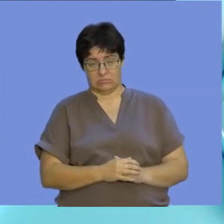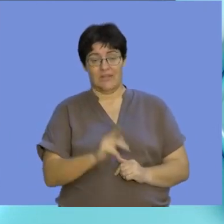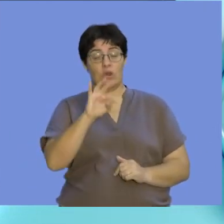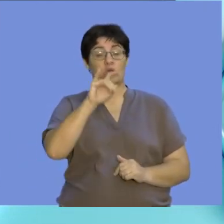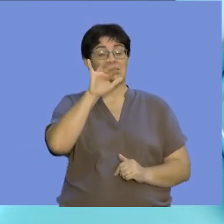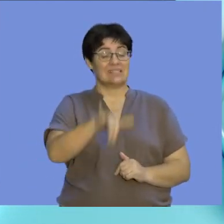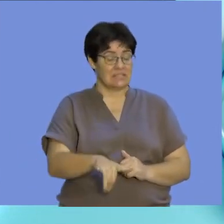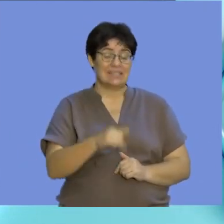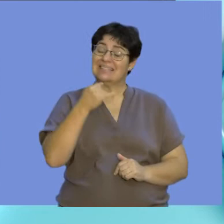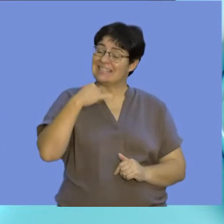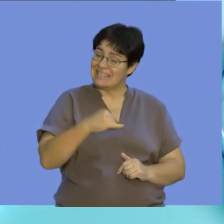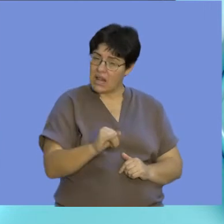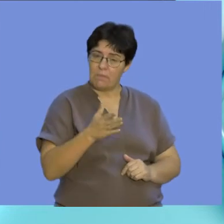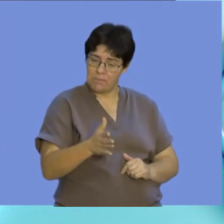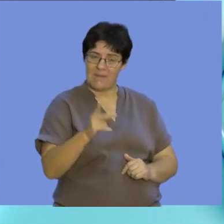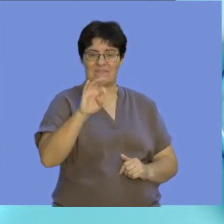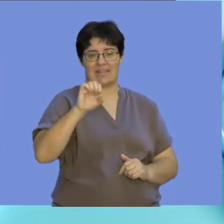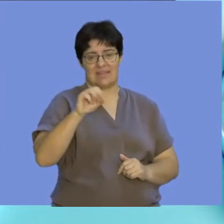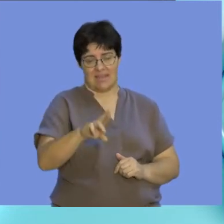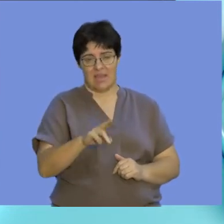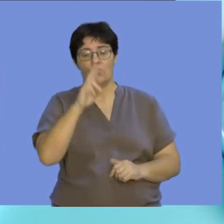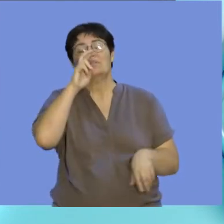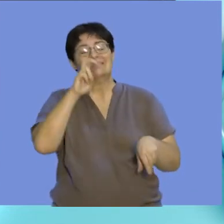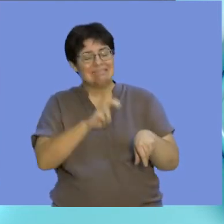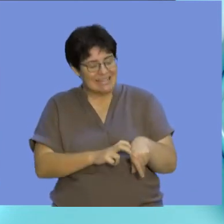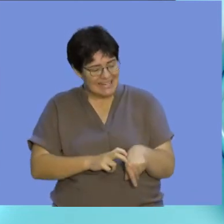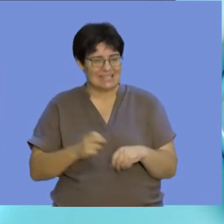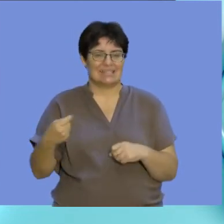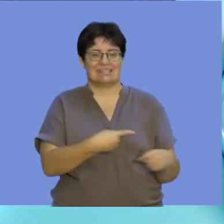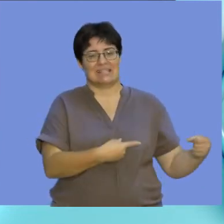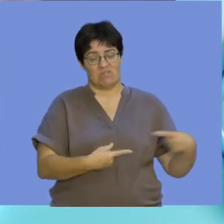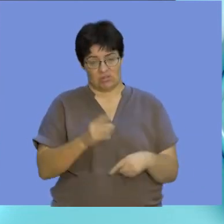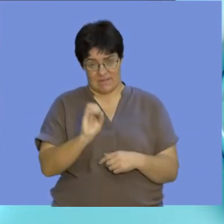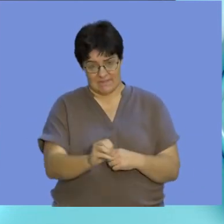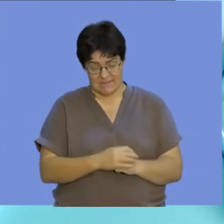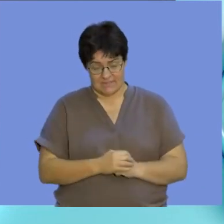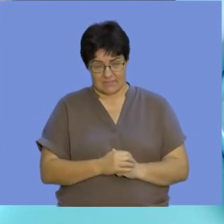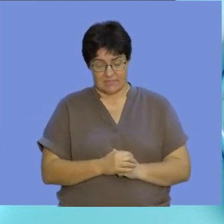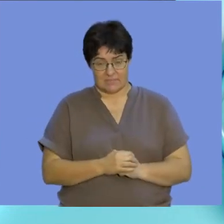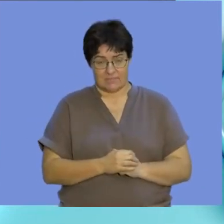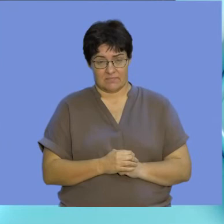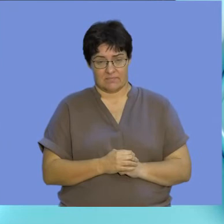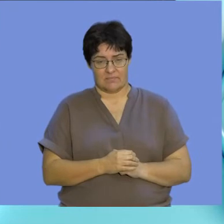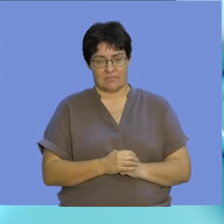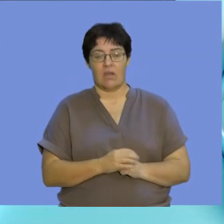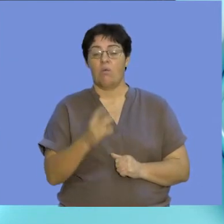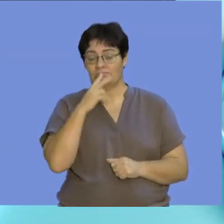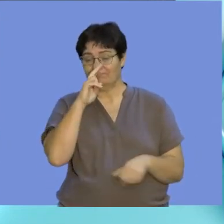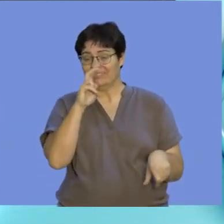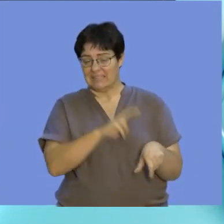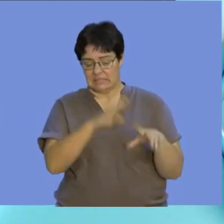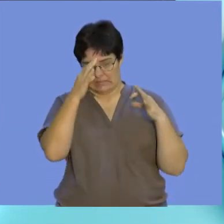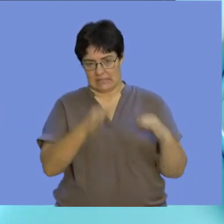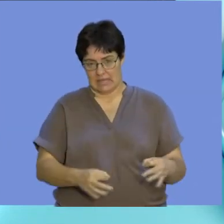Velocity is still a vector. As a vector, it needs to have direction. We need to make a